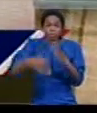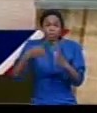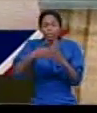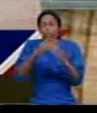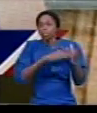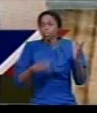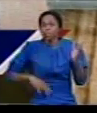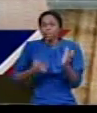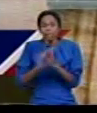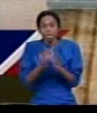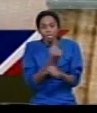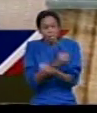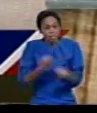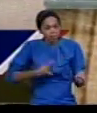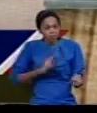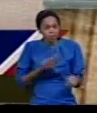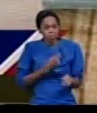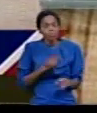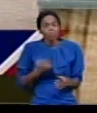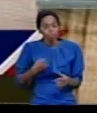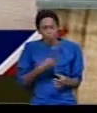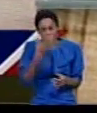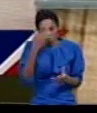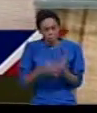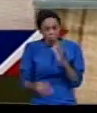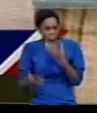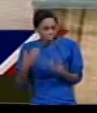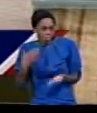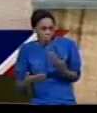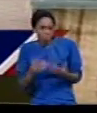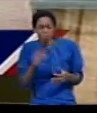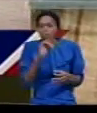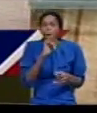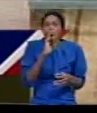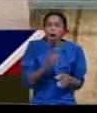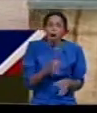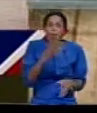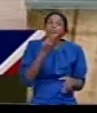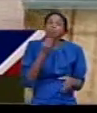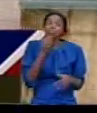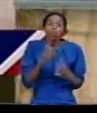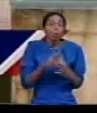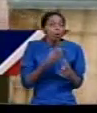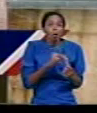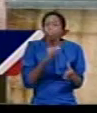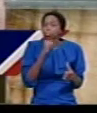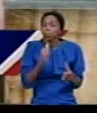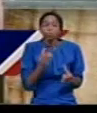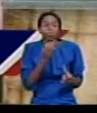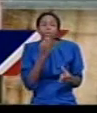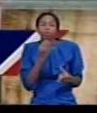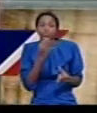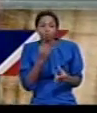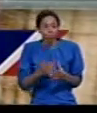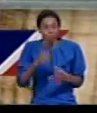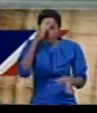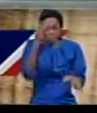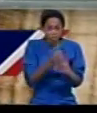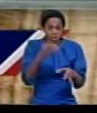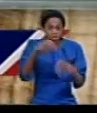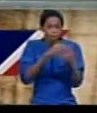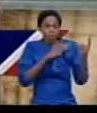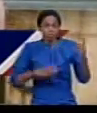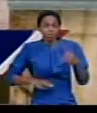that whether you're a Jew or you're a Gentile, faith in Christ will reconcile you to God. Christ brings you to God.